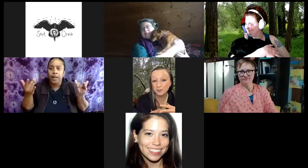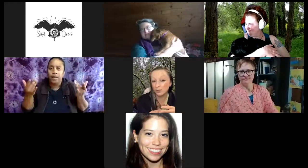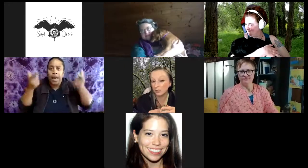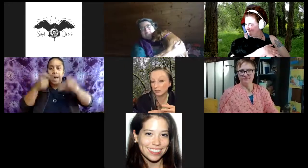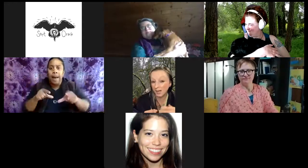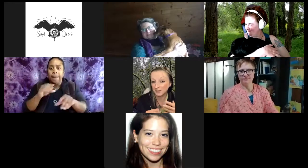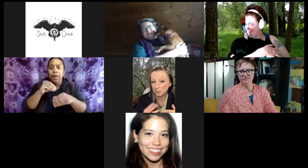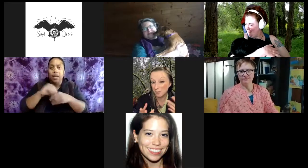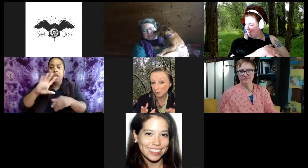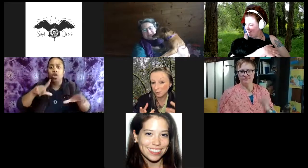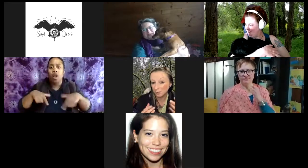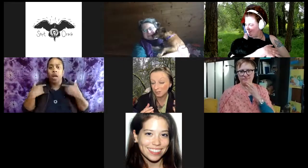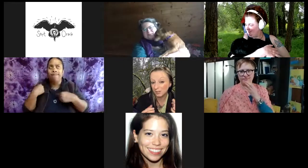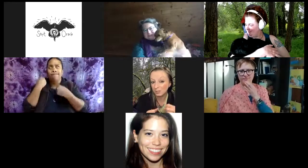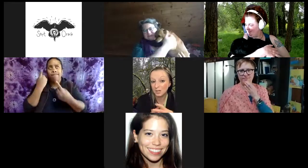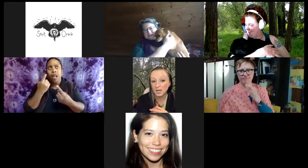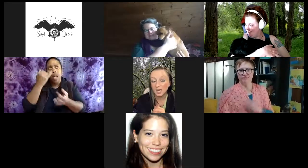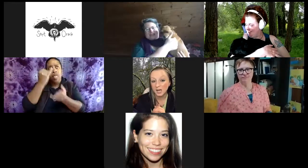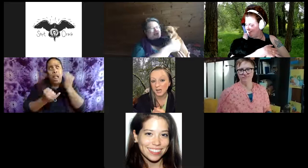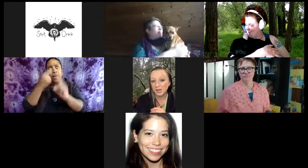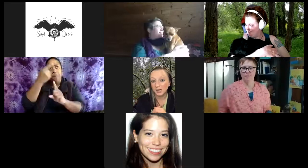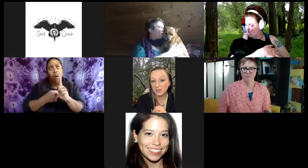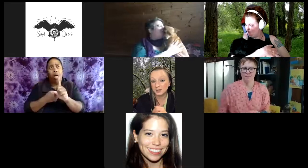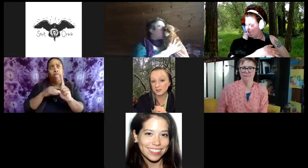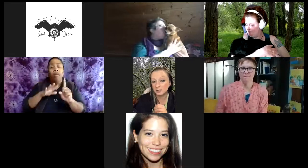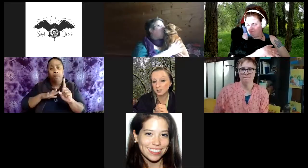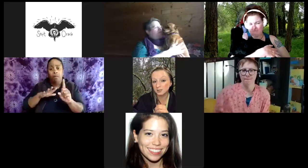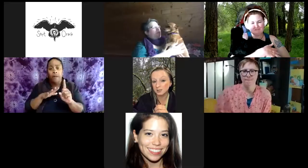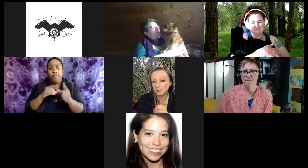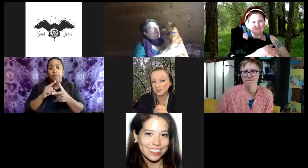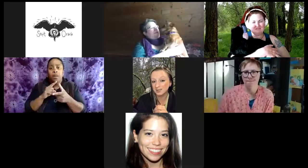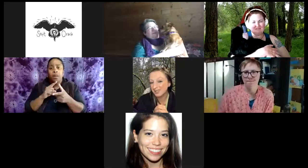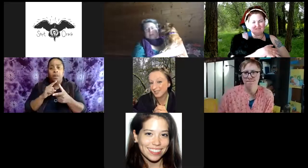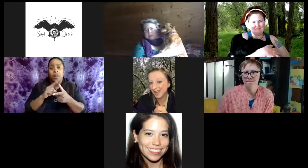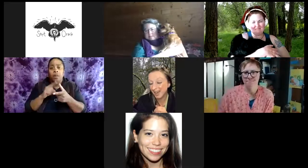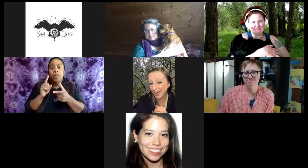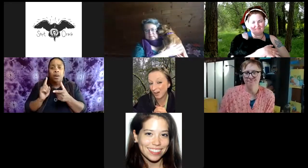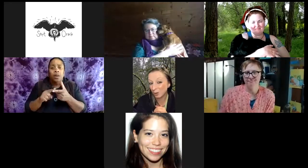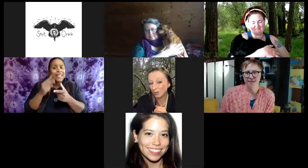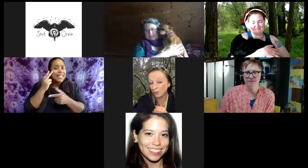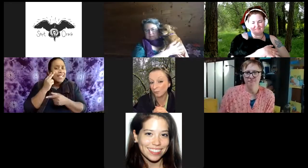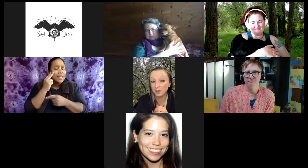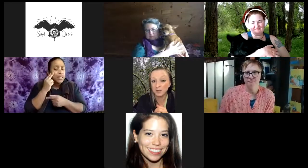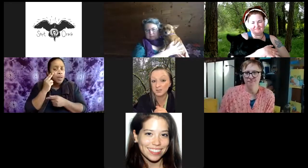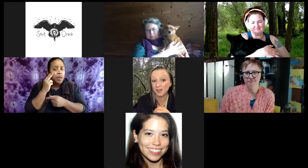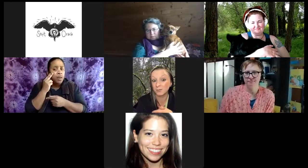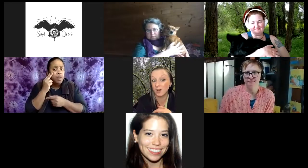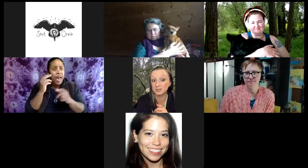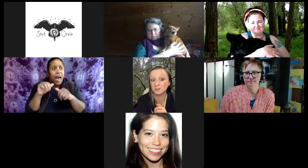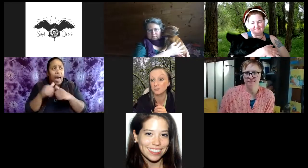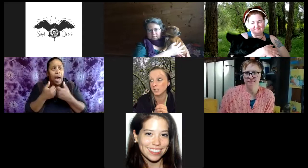life over the last month or so, and see how the fairies